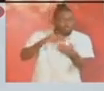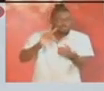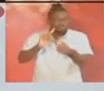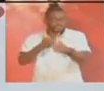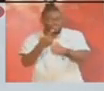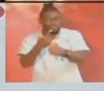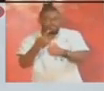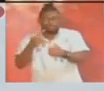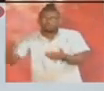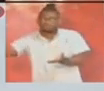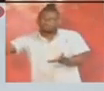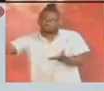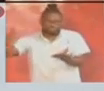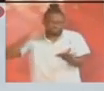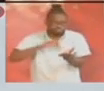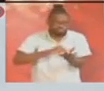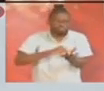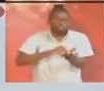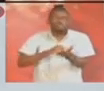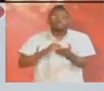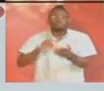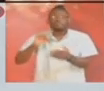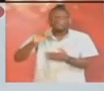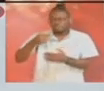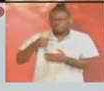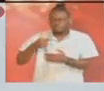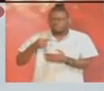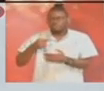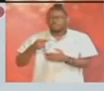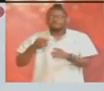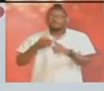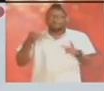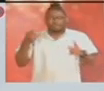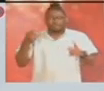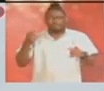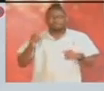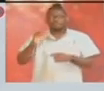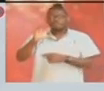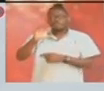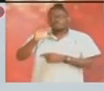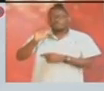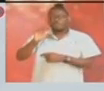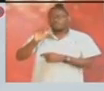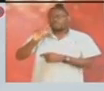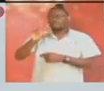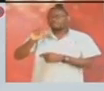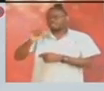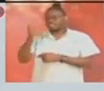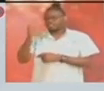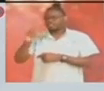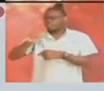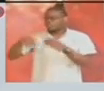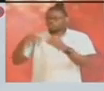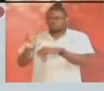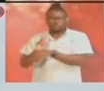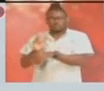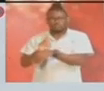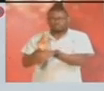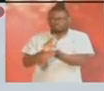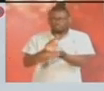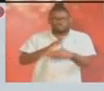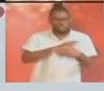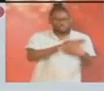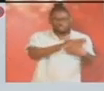33,600 in this first phase. So that means with the 33,600 and the